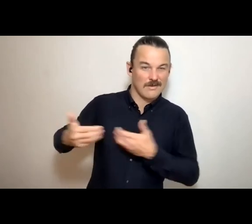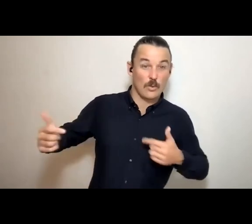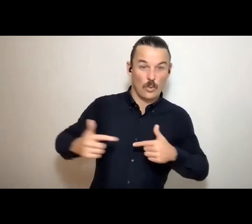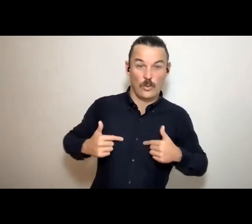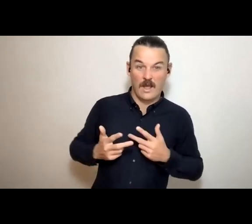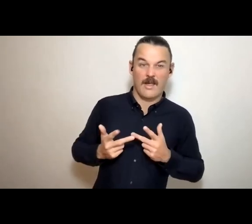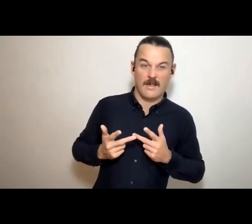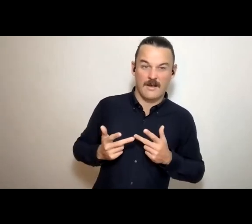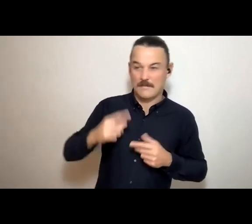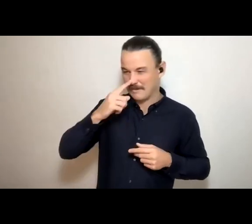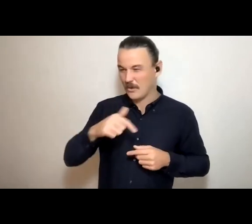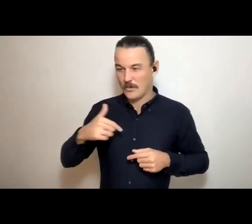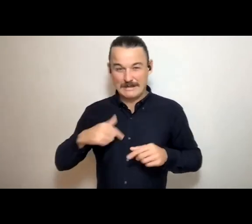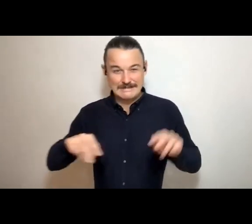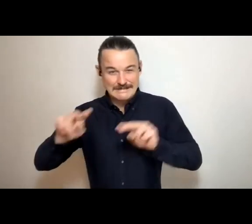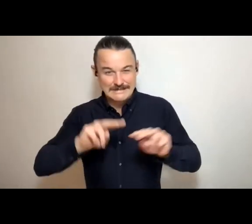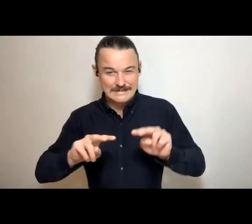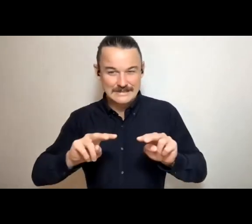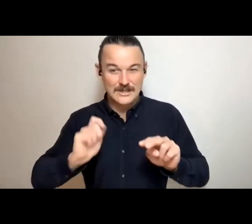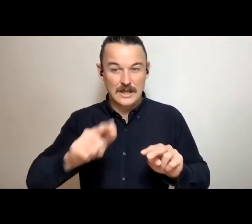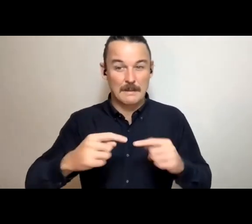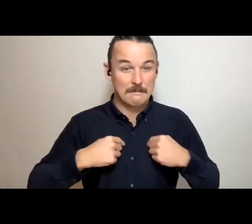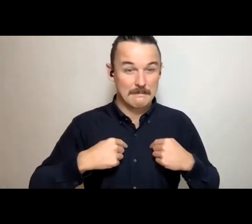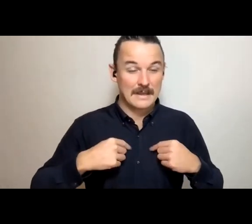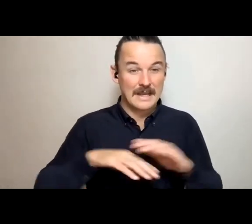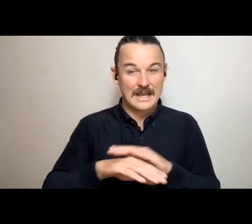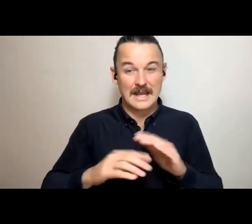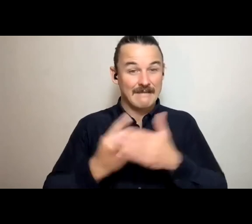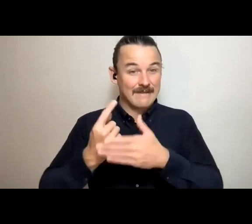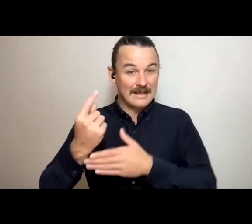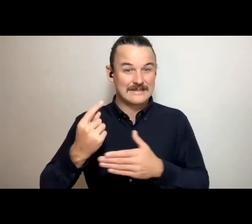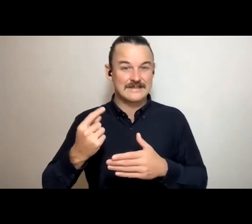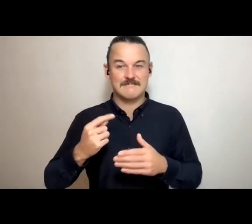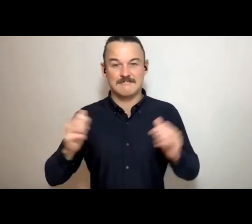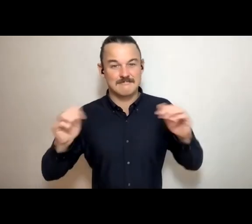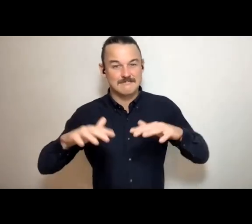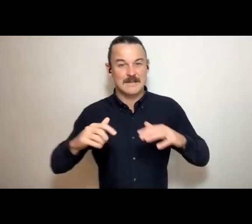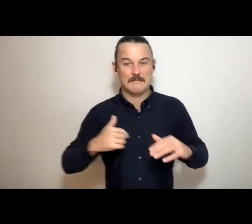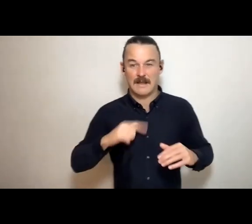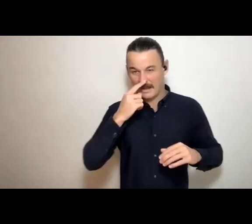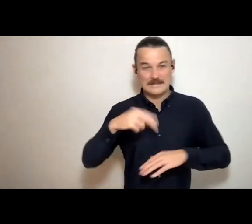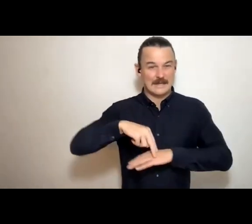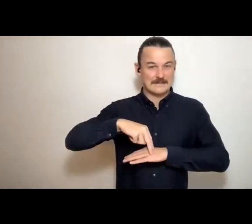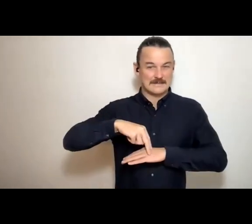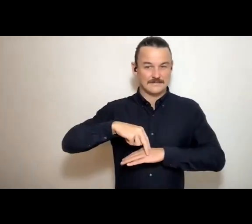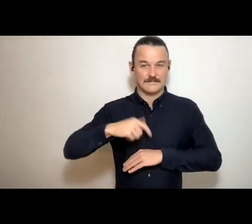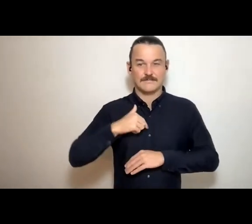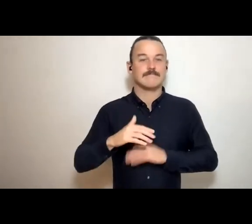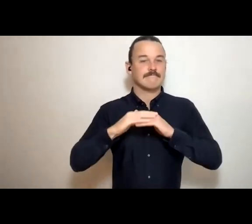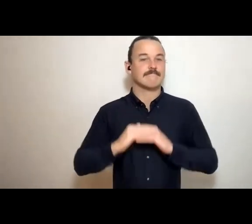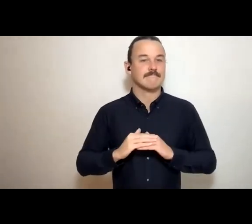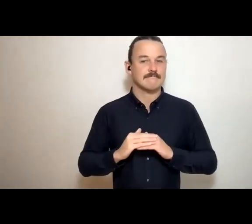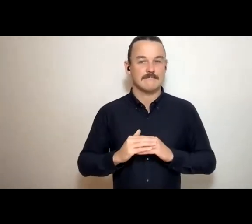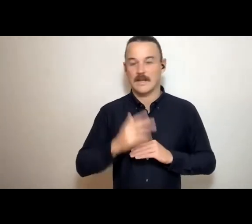and I can't stand at events and at networking. And for me, it's a visceral kind of thing is I sit down when people are networking